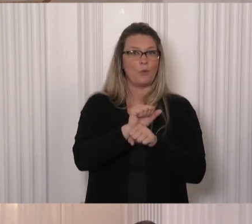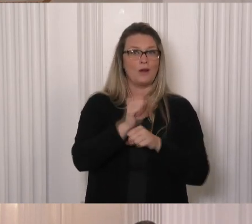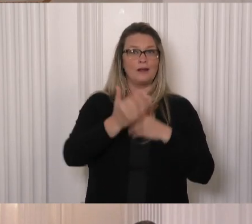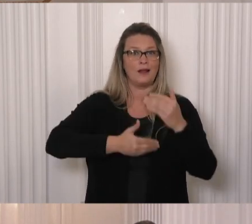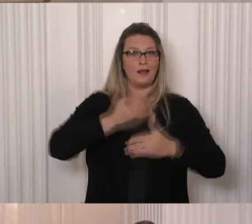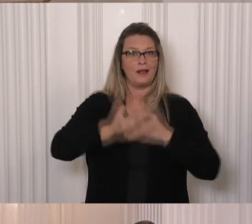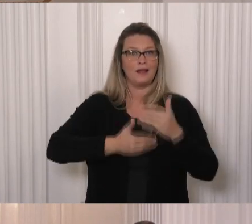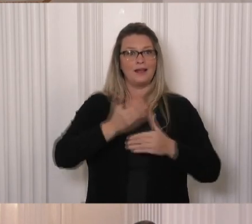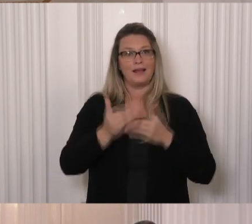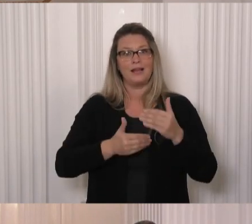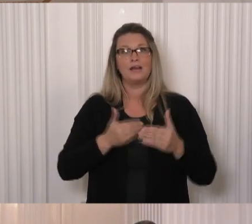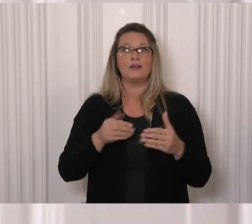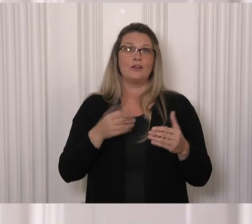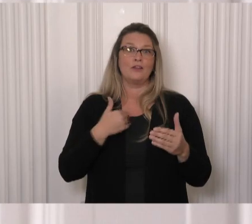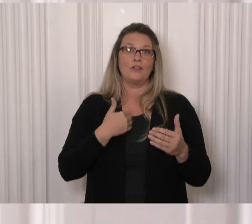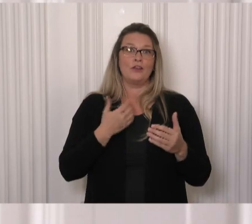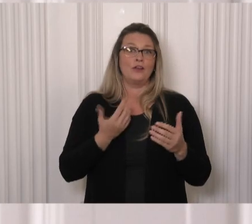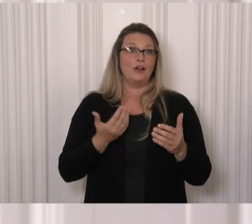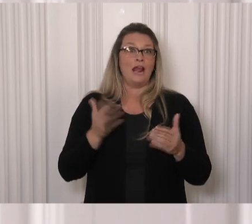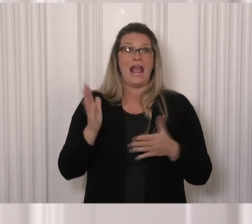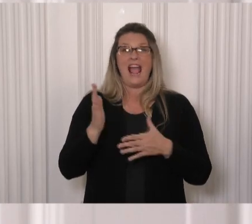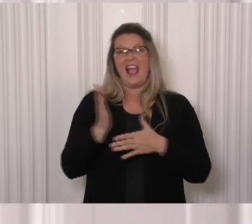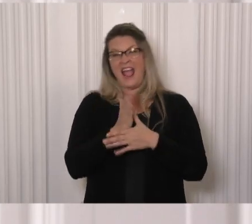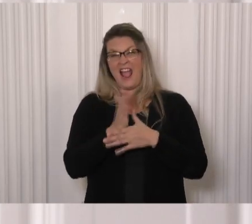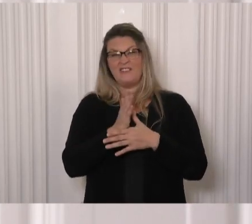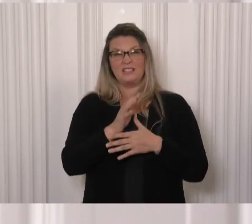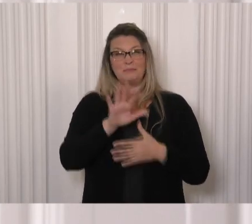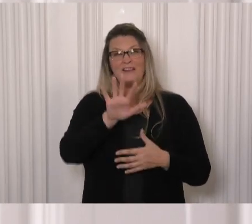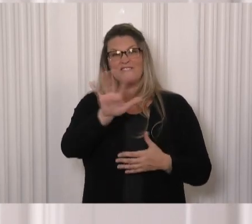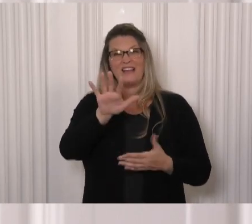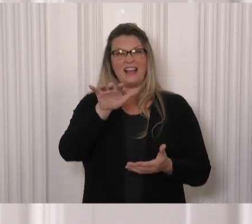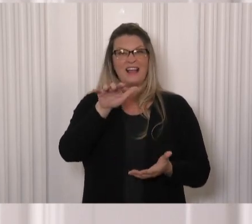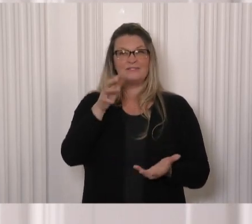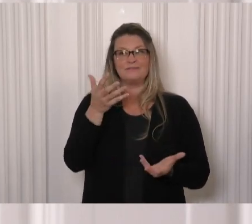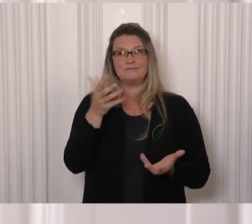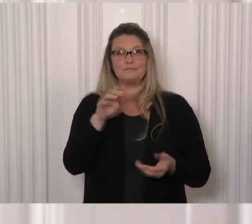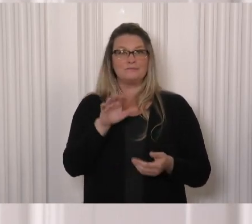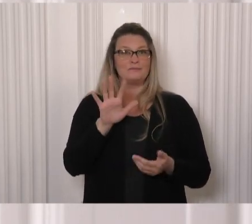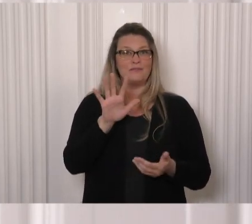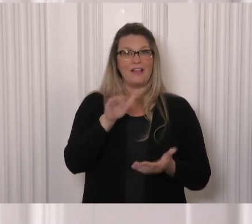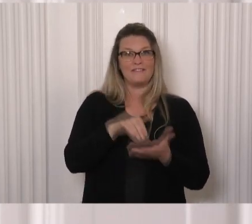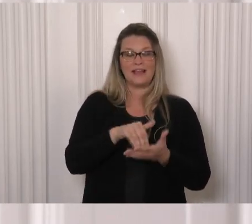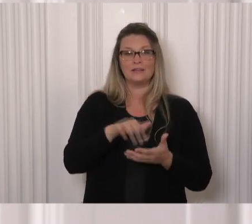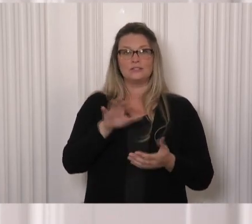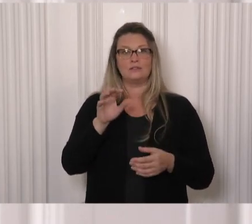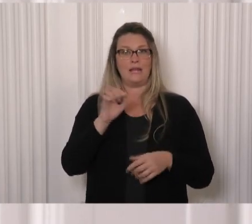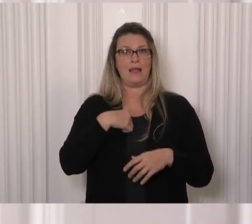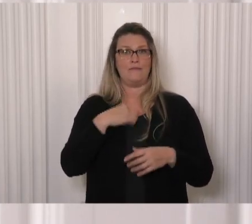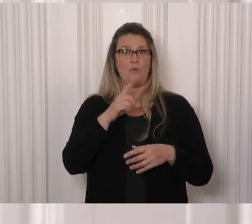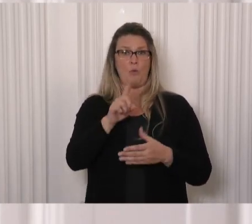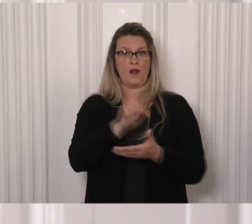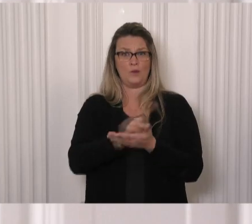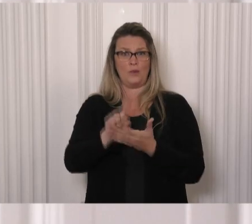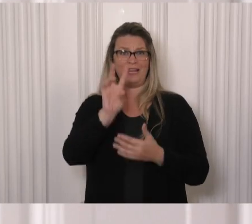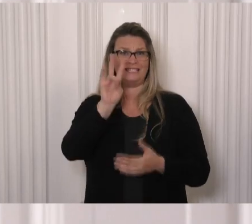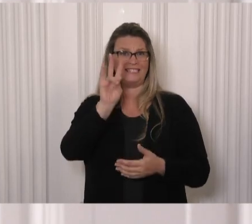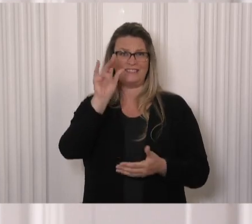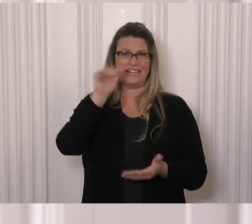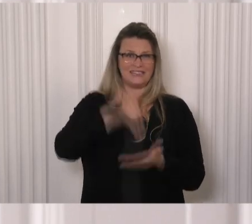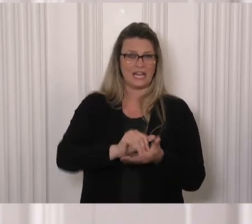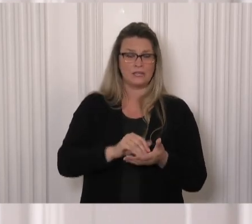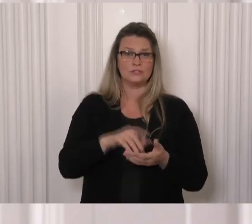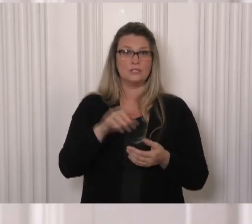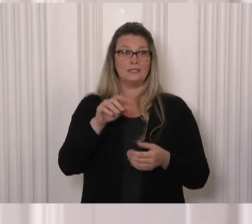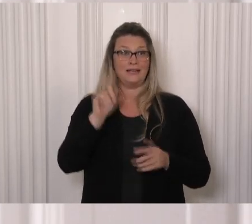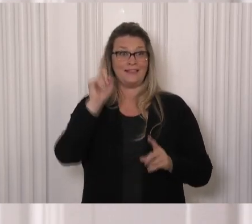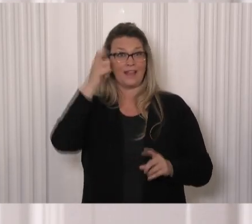before as much as $5,000 a month, and they did $17,000 in a week. So they're working around the clock. Just today, the governor signed an executive